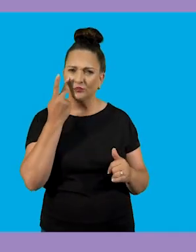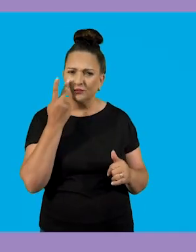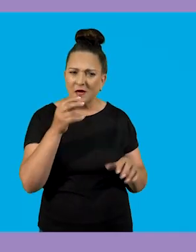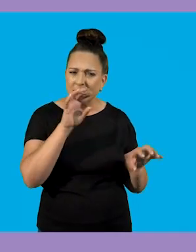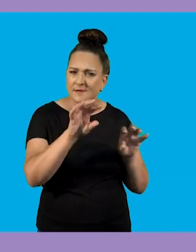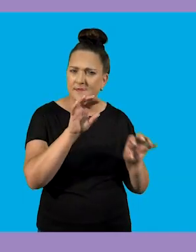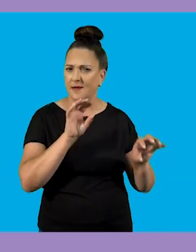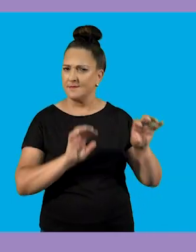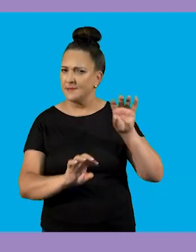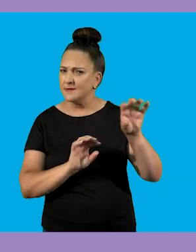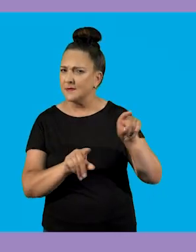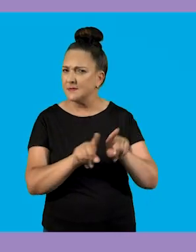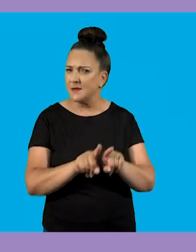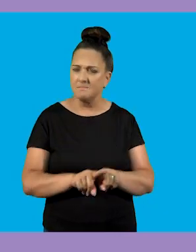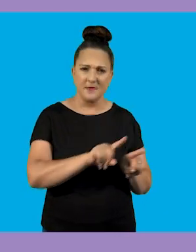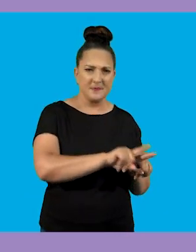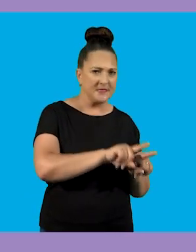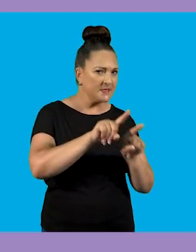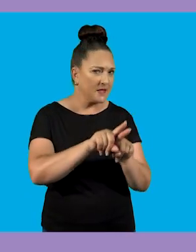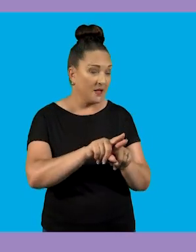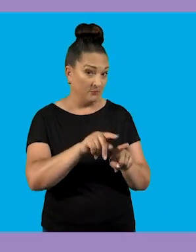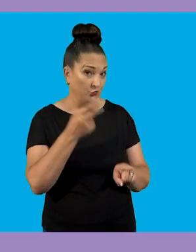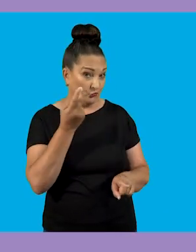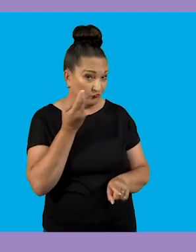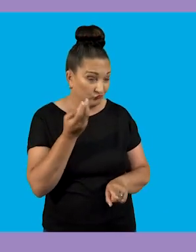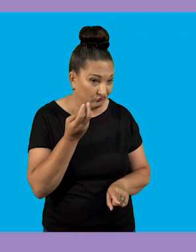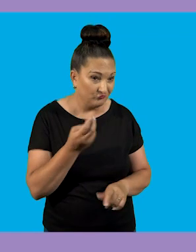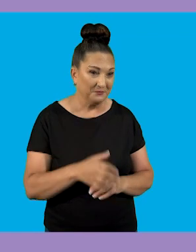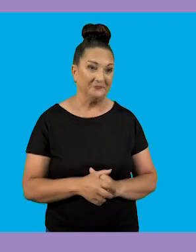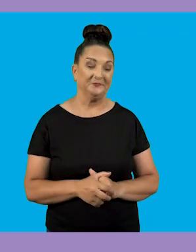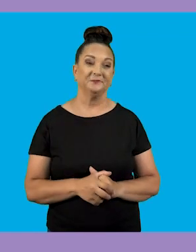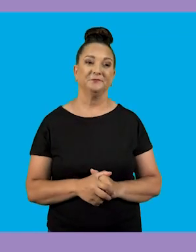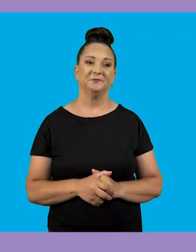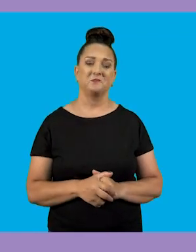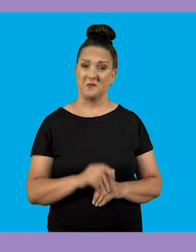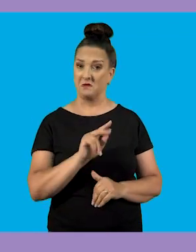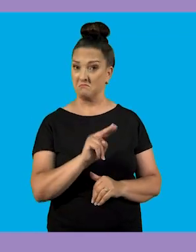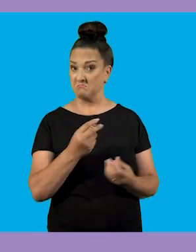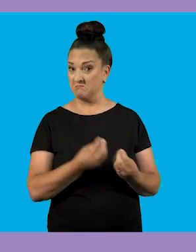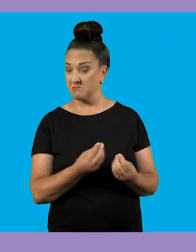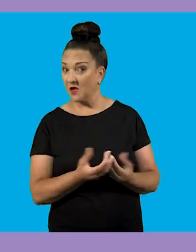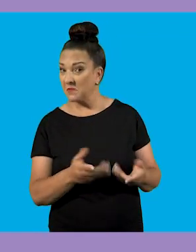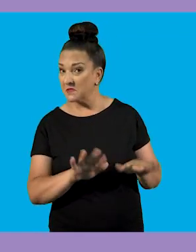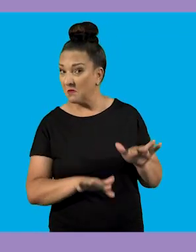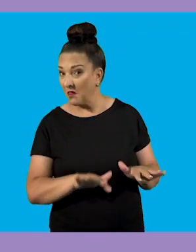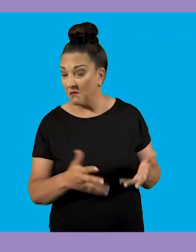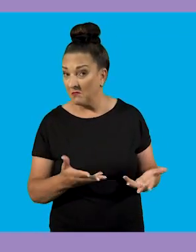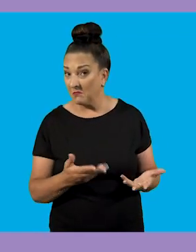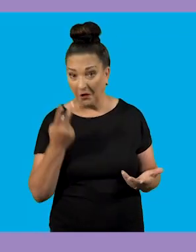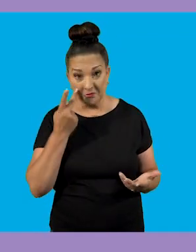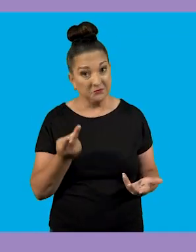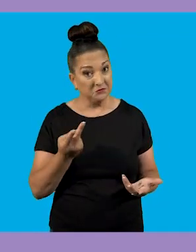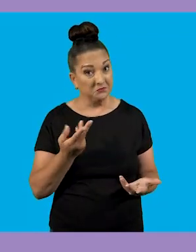looking for something that is the same at the numerator and at the denominator. Do you see something that is